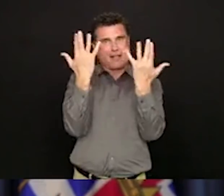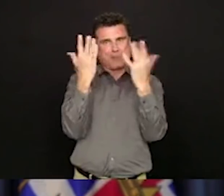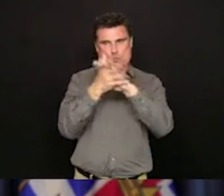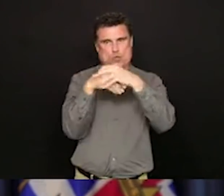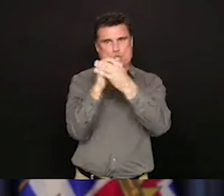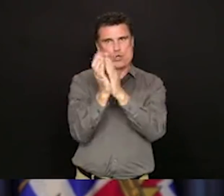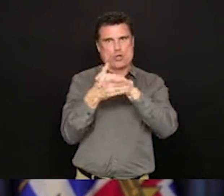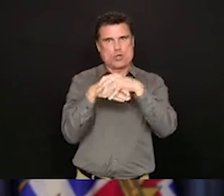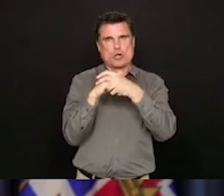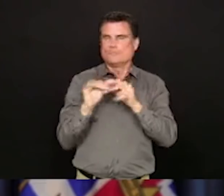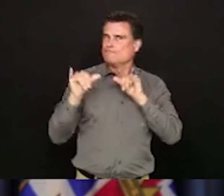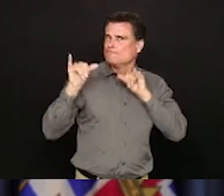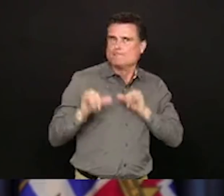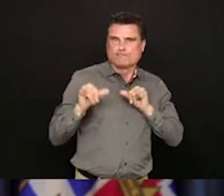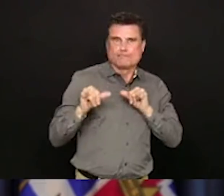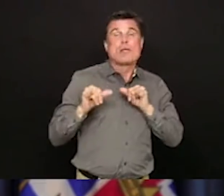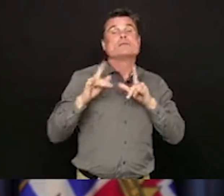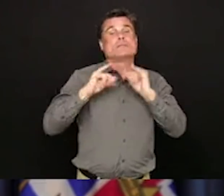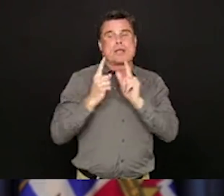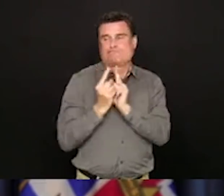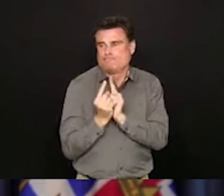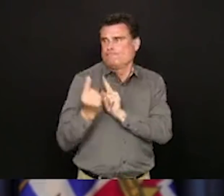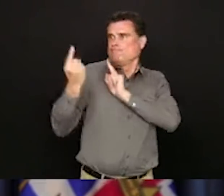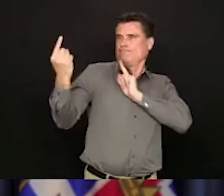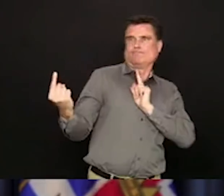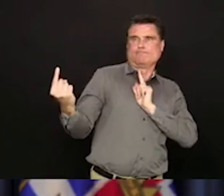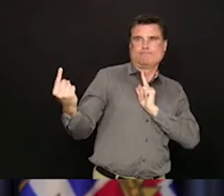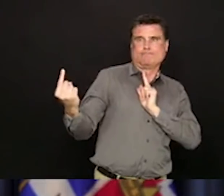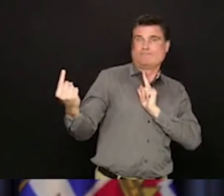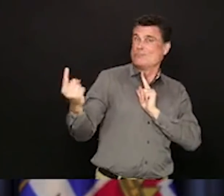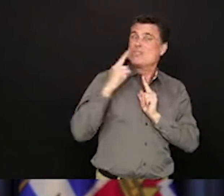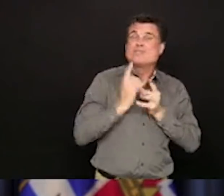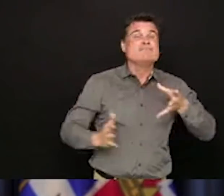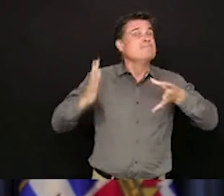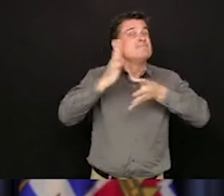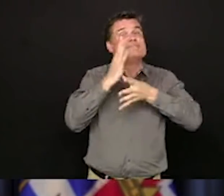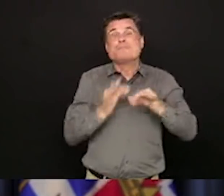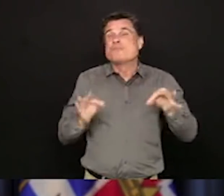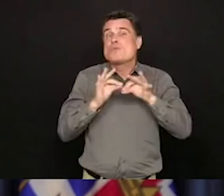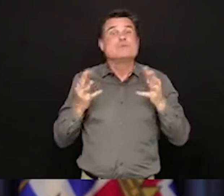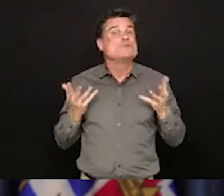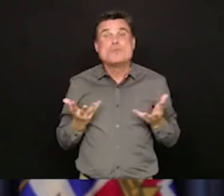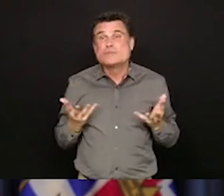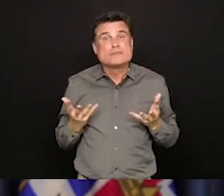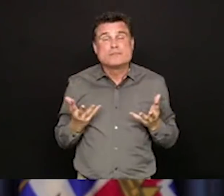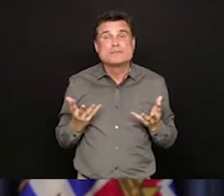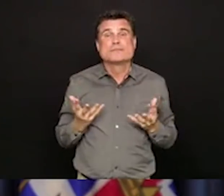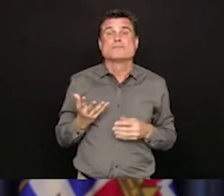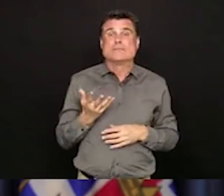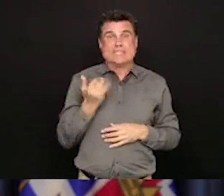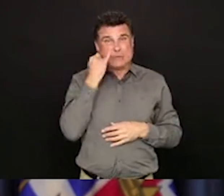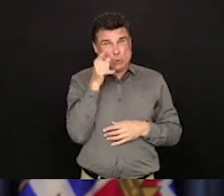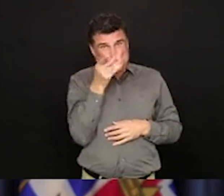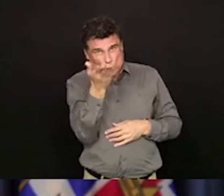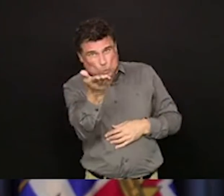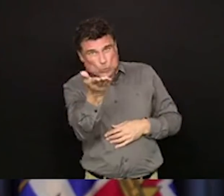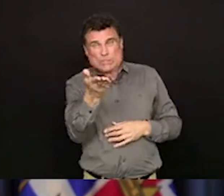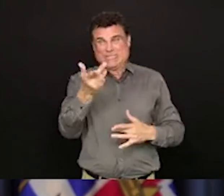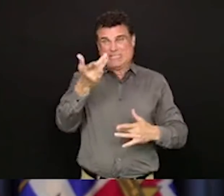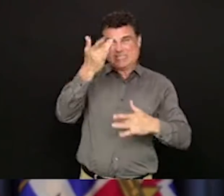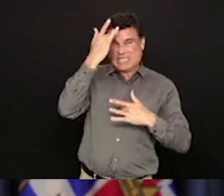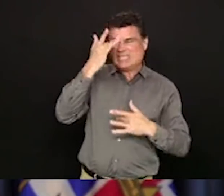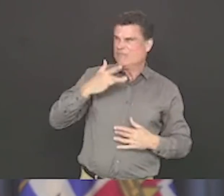in. And we really need, in light of today's numbers and in light of these community outbreaks, we really need people to be 100% all